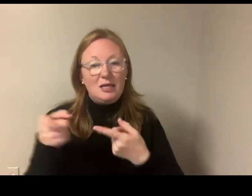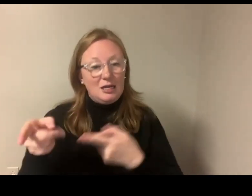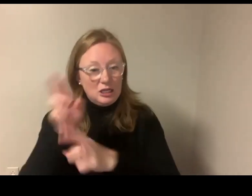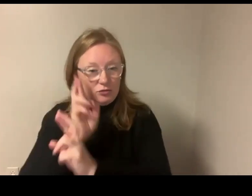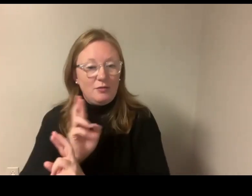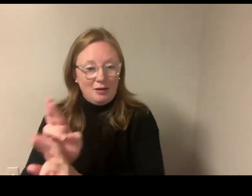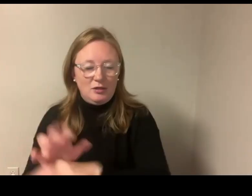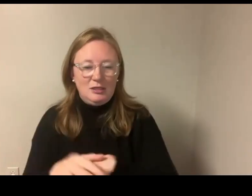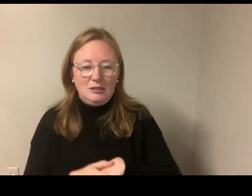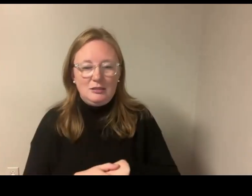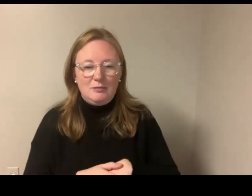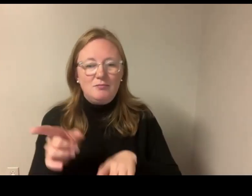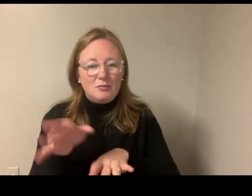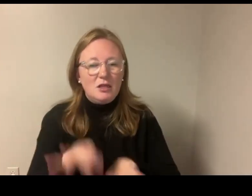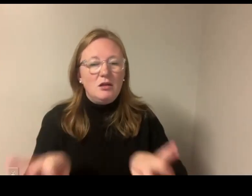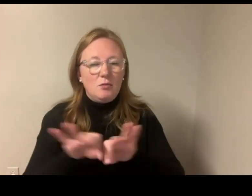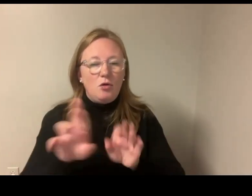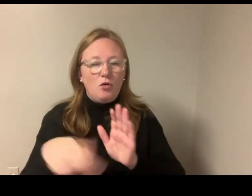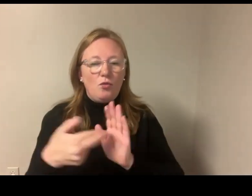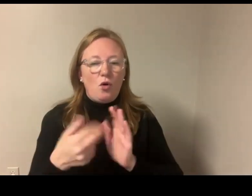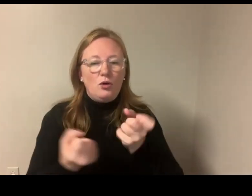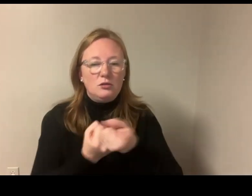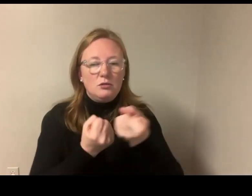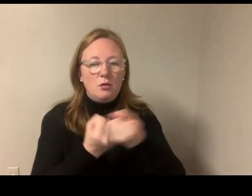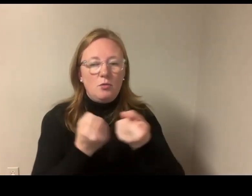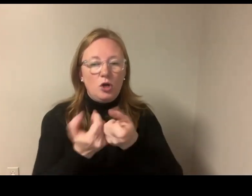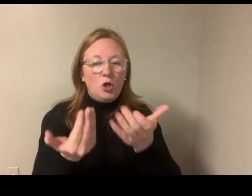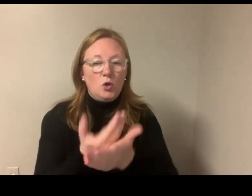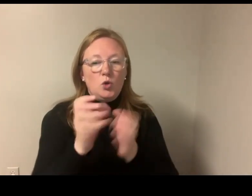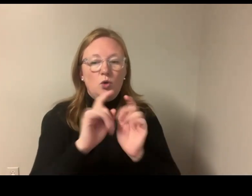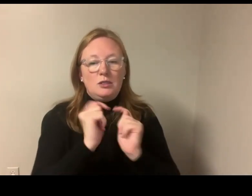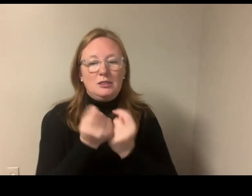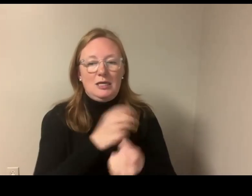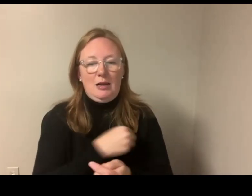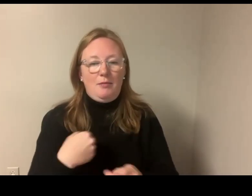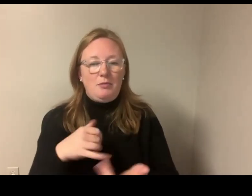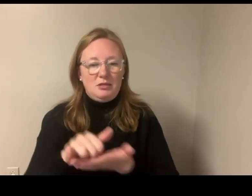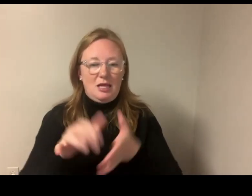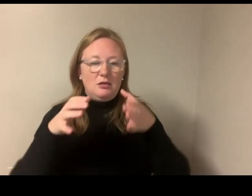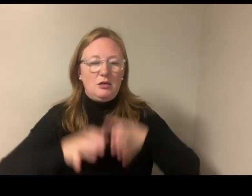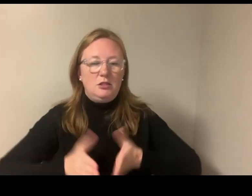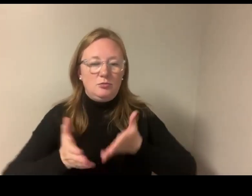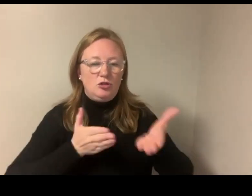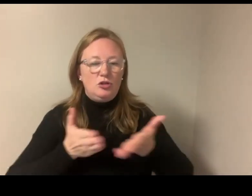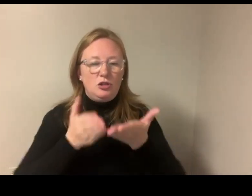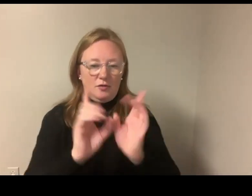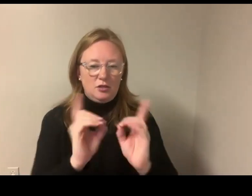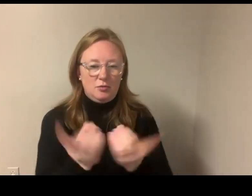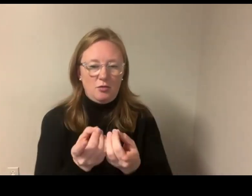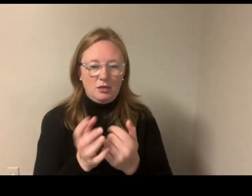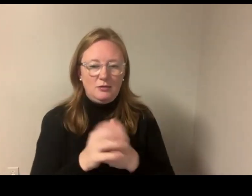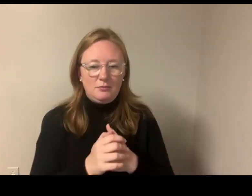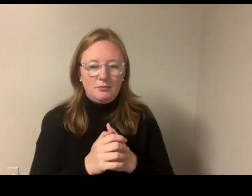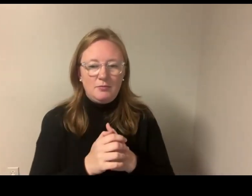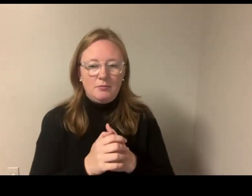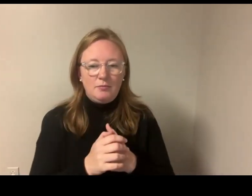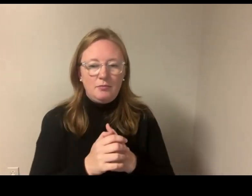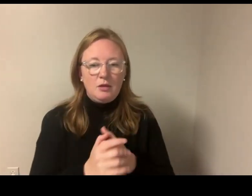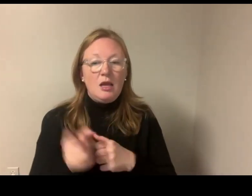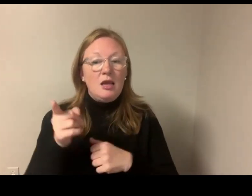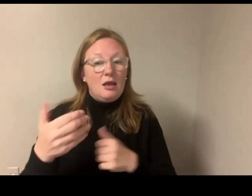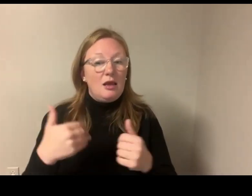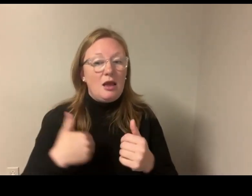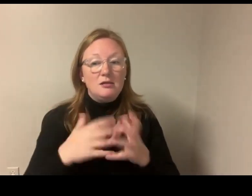He also plays a vital role in supporting new team members, which within the customer service department, we only have a fair amount of new team members cycling into